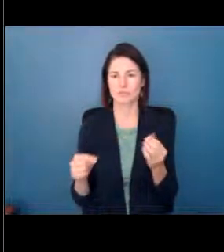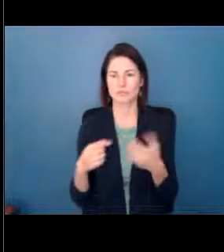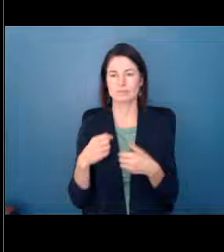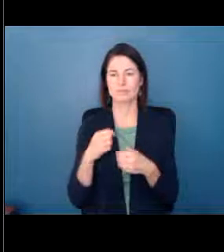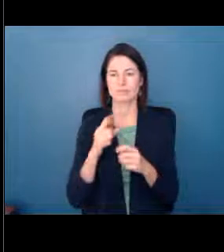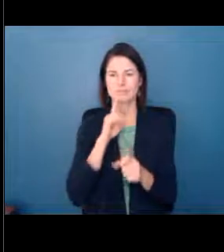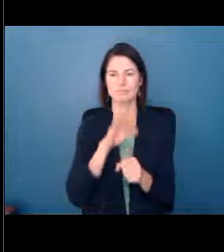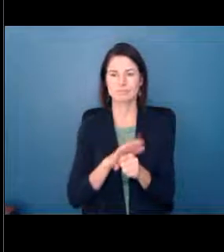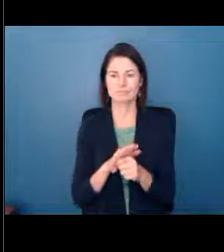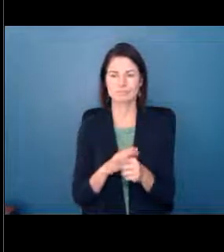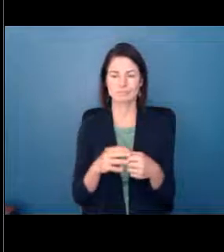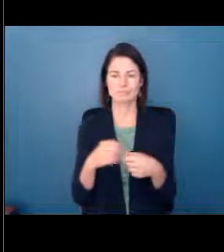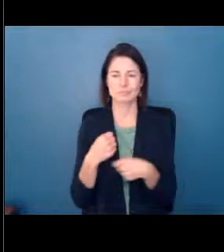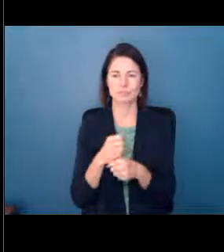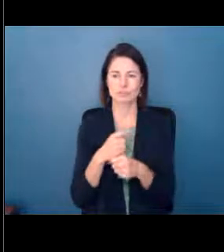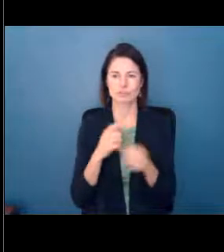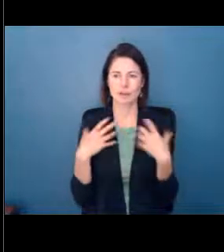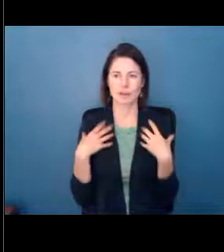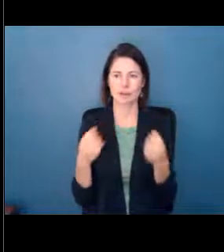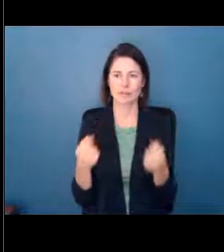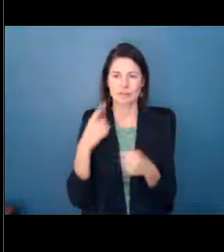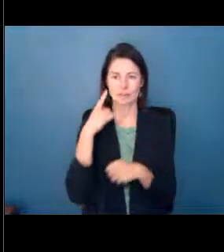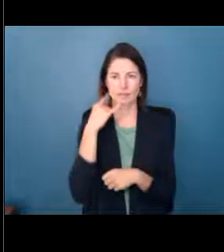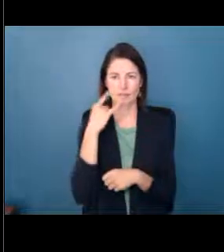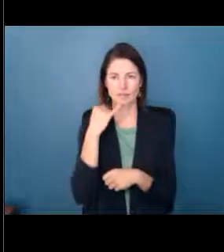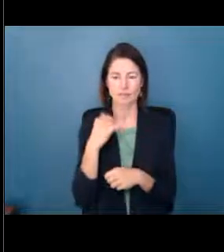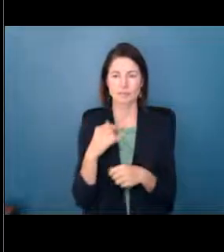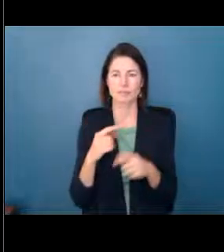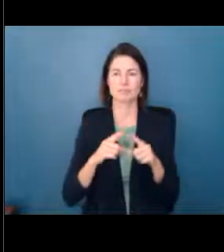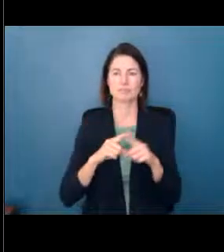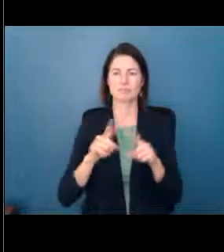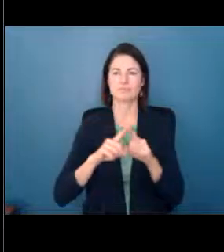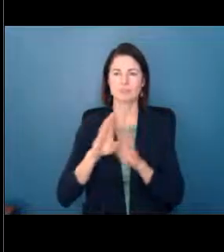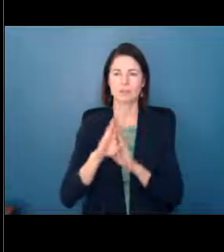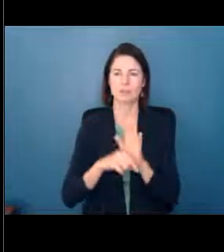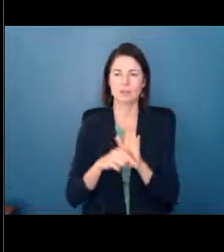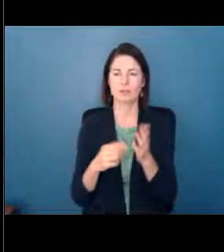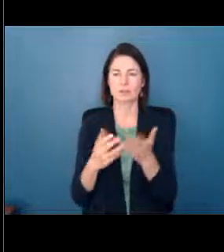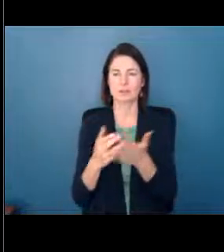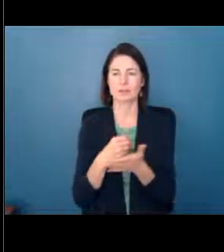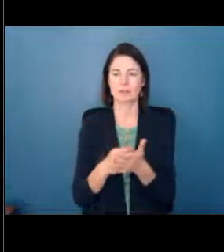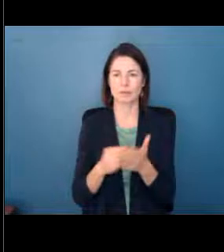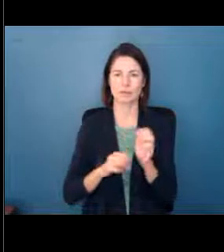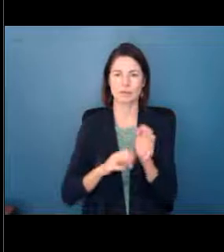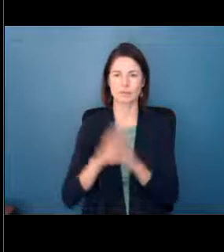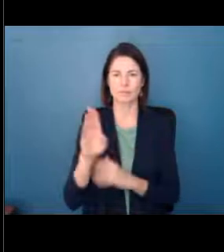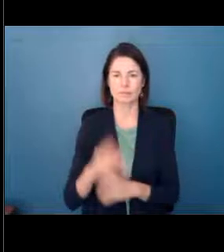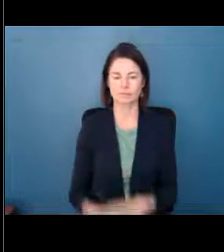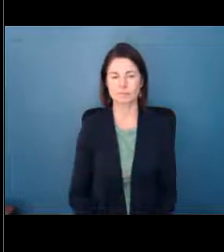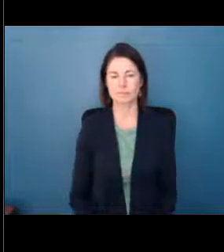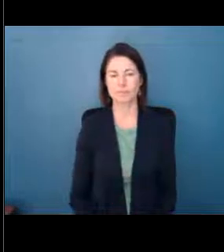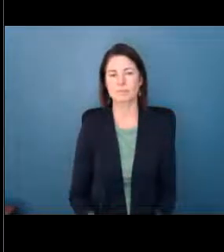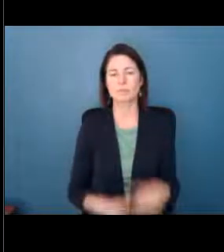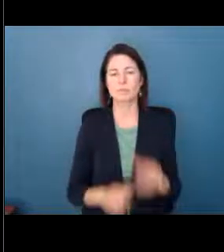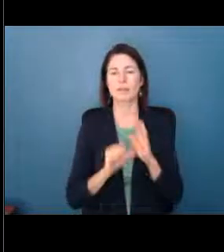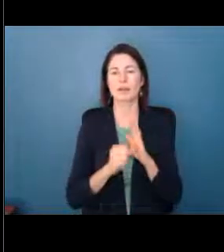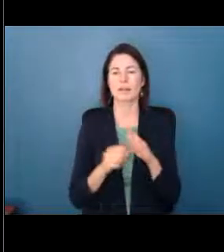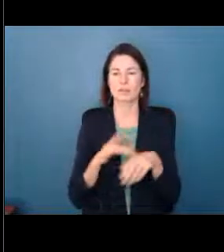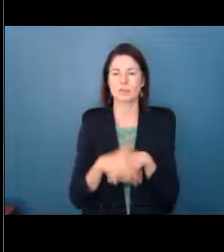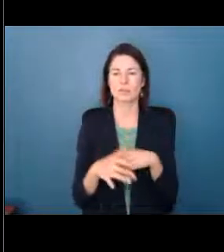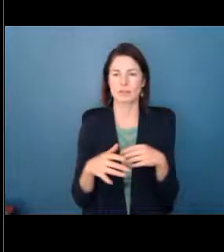healthier, sustainable California where people of all backgrounds and incomes have the opportunity to thrive. Climate Plan would like to highlight those early actions mentioned